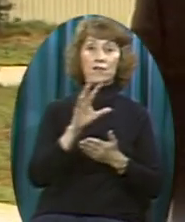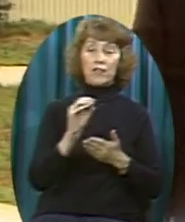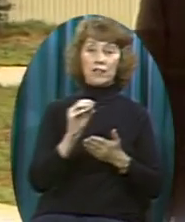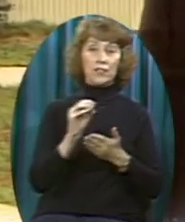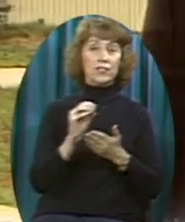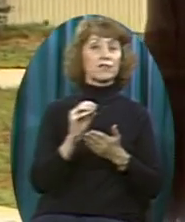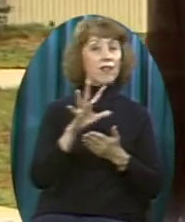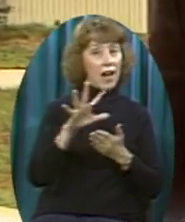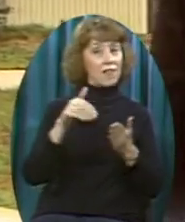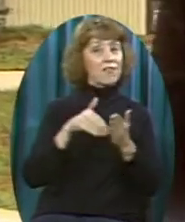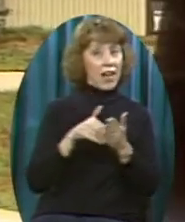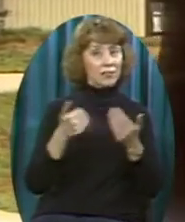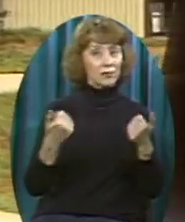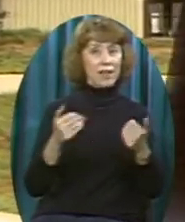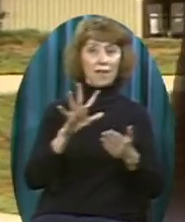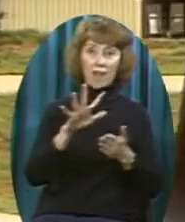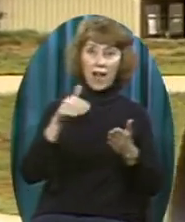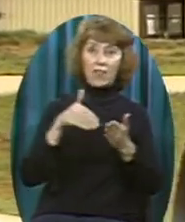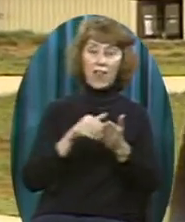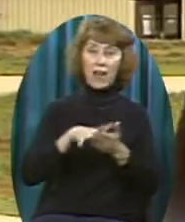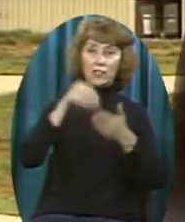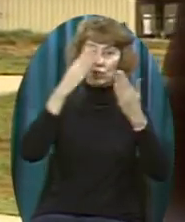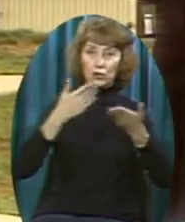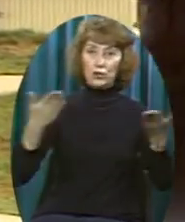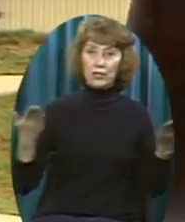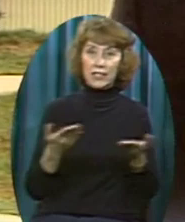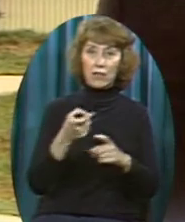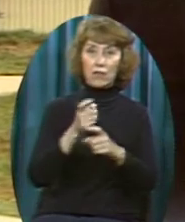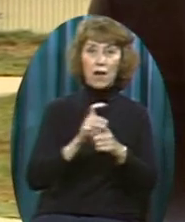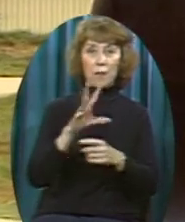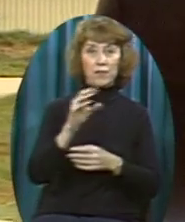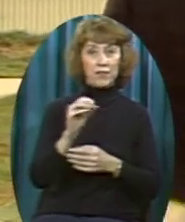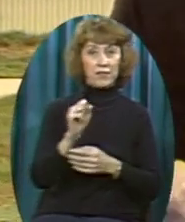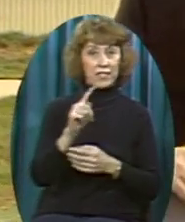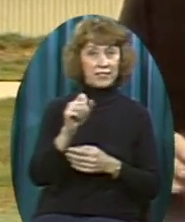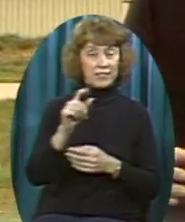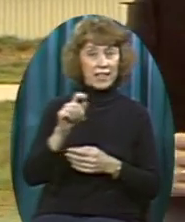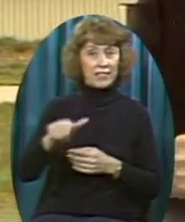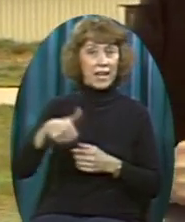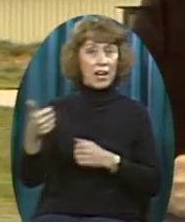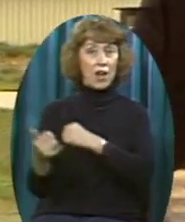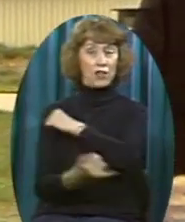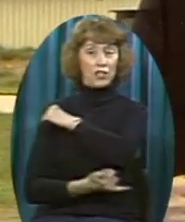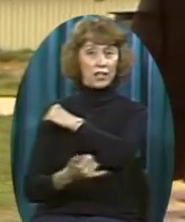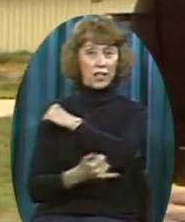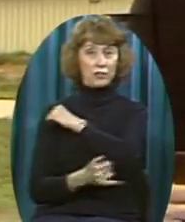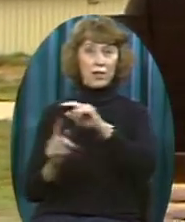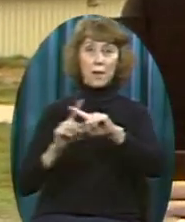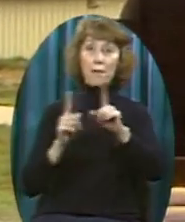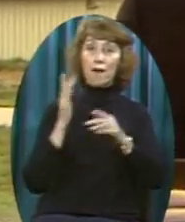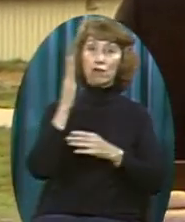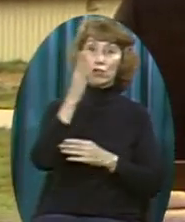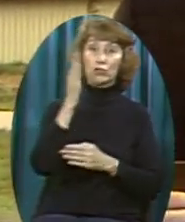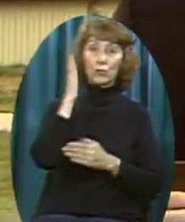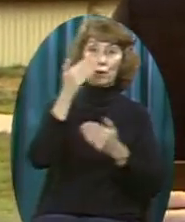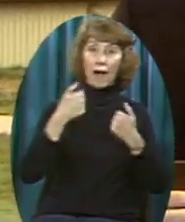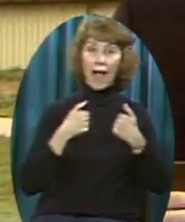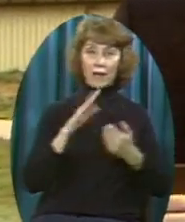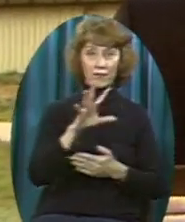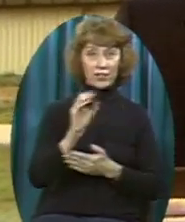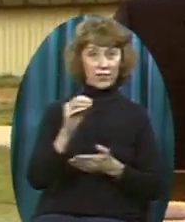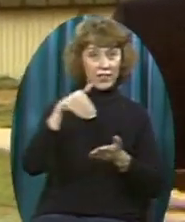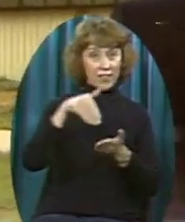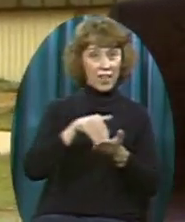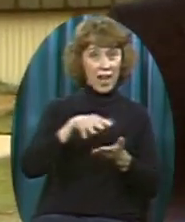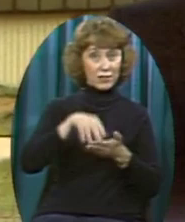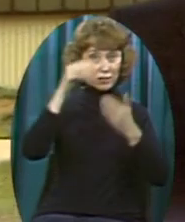29 foreign countries in the four schools, when you consider one day we're going to have 50,000 students on these 4,000 acres called Liberty Mountain,